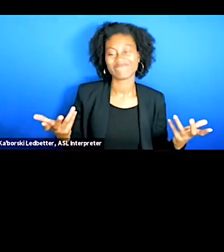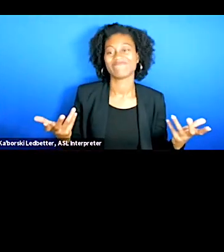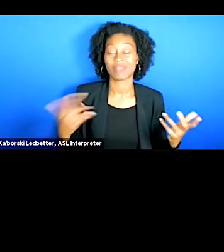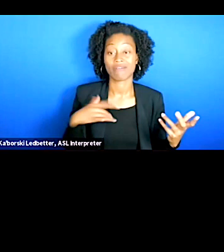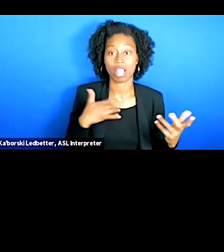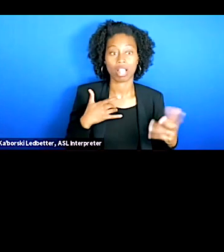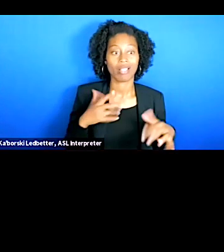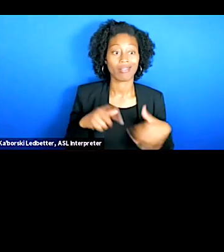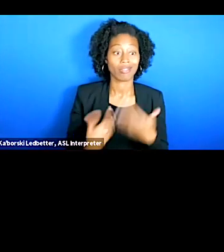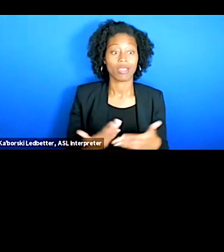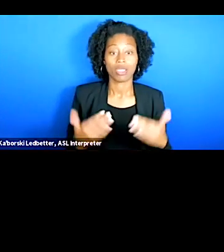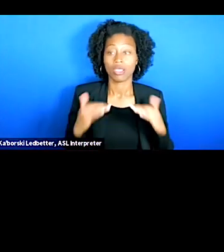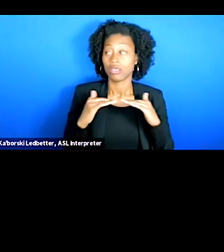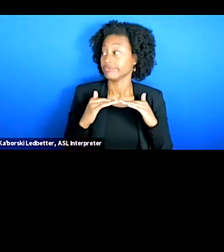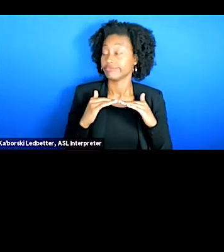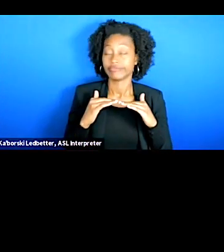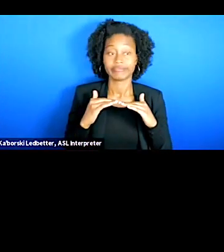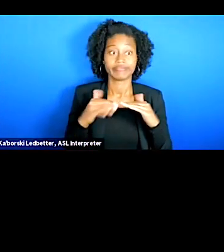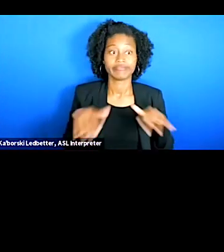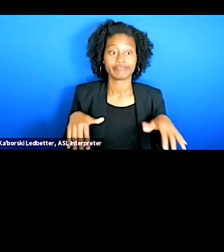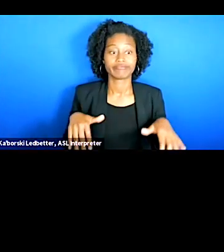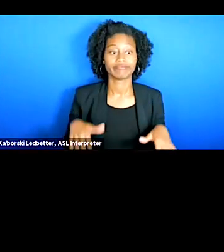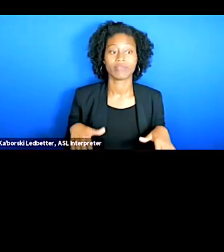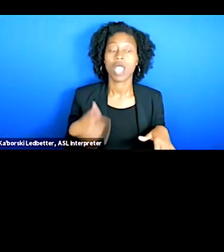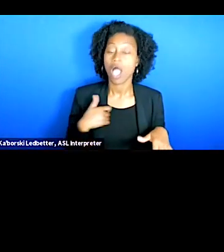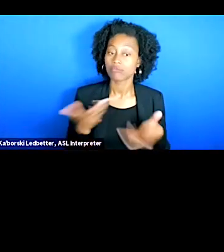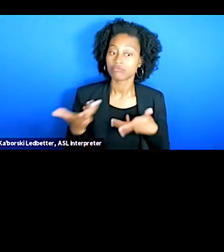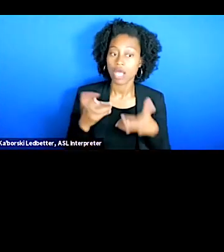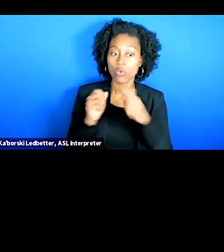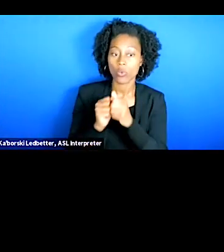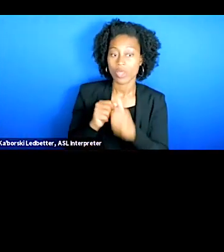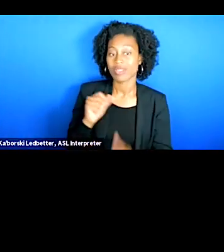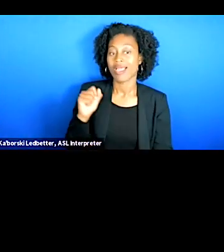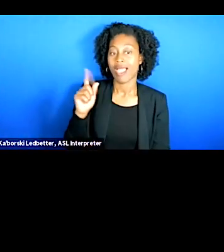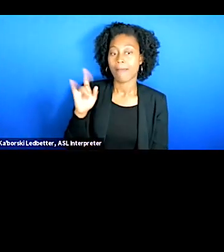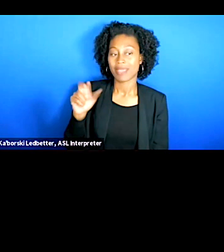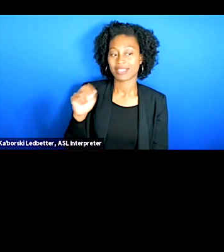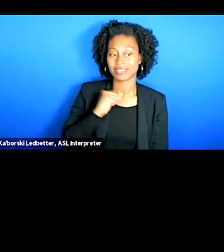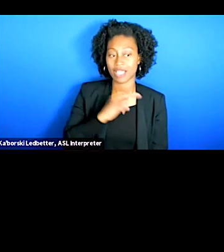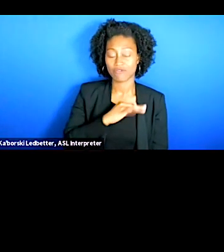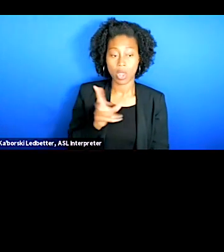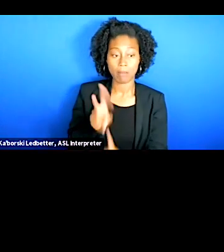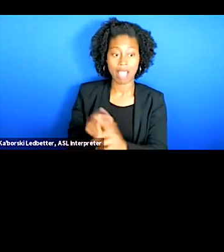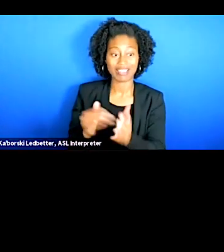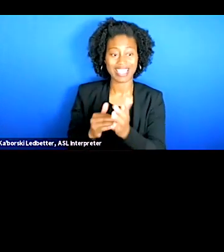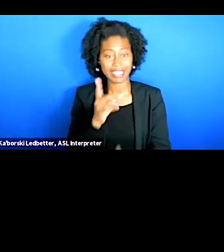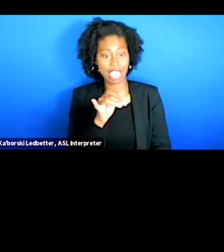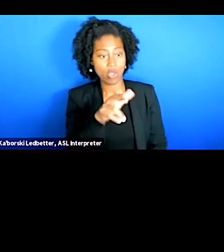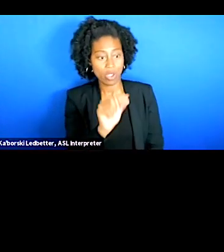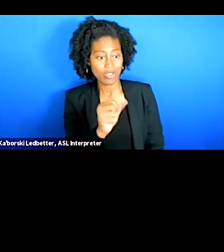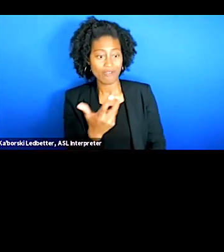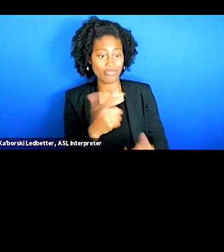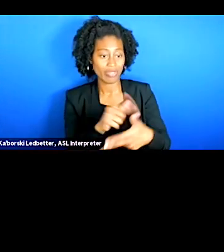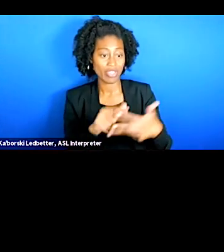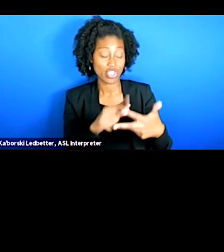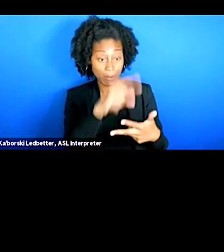the administrative staff about reapplying. He's like, Chiara, you have 3 things going for you right now. You're Black,